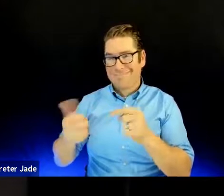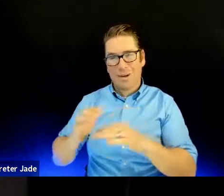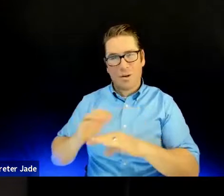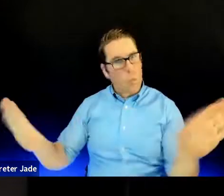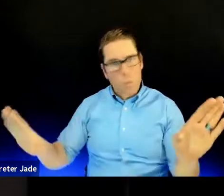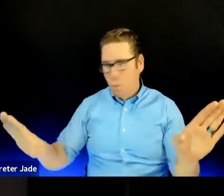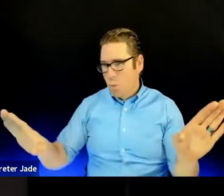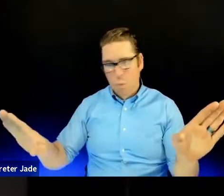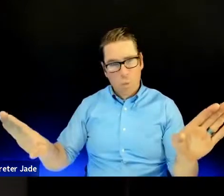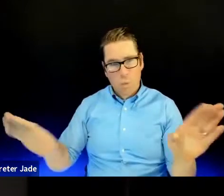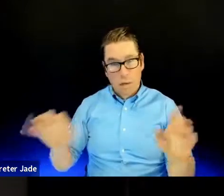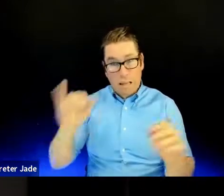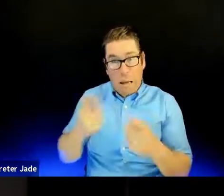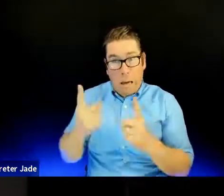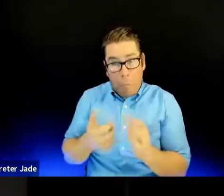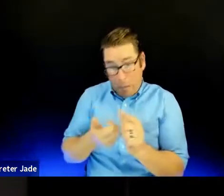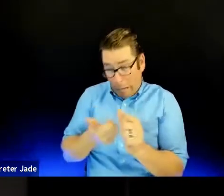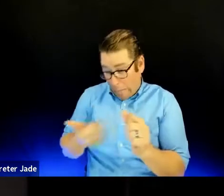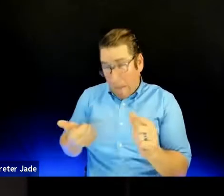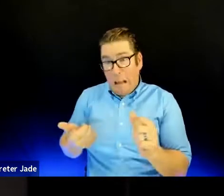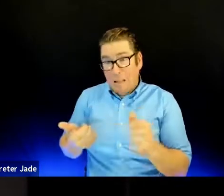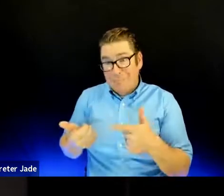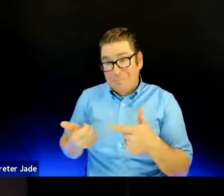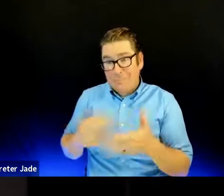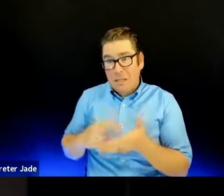fall behind, it's easier to just